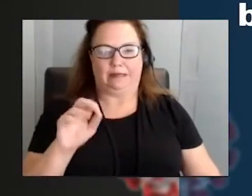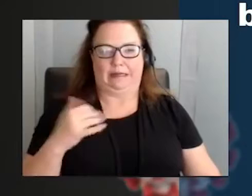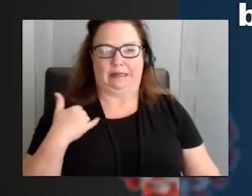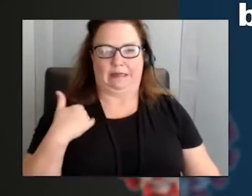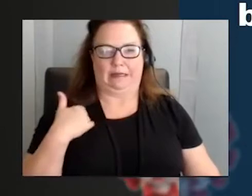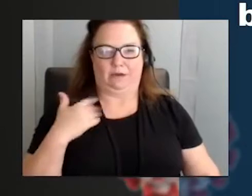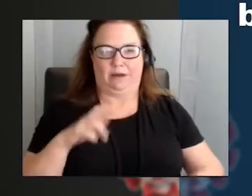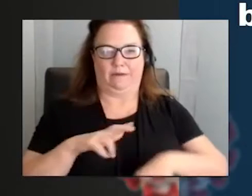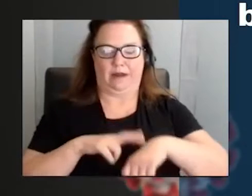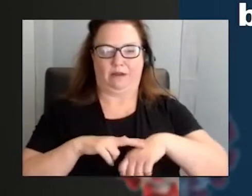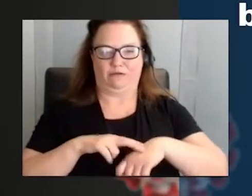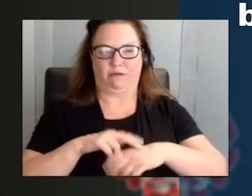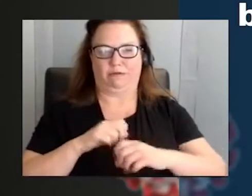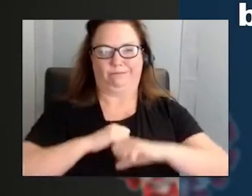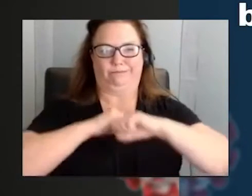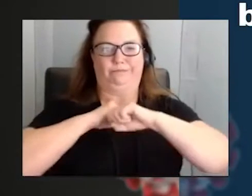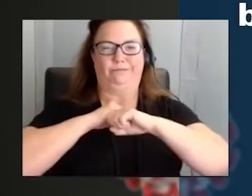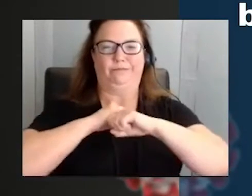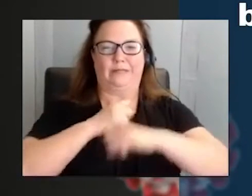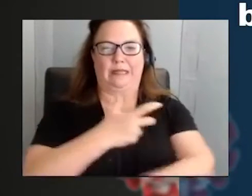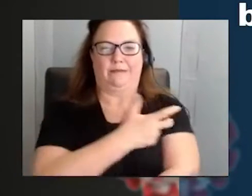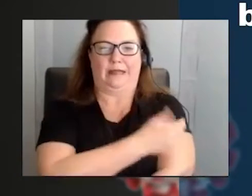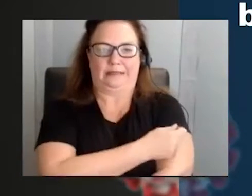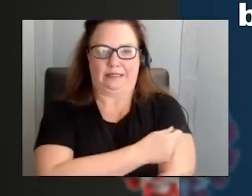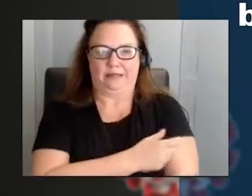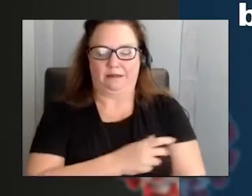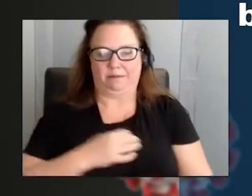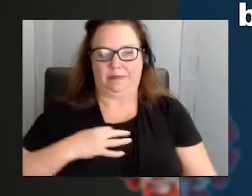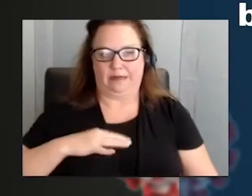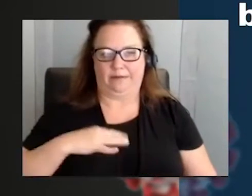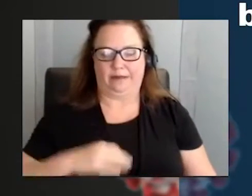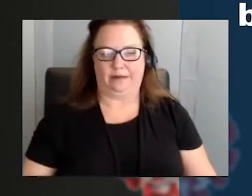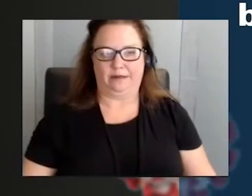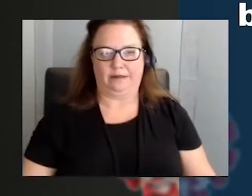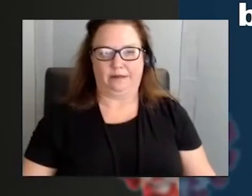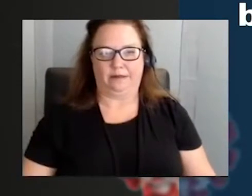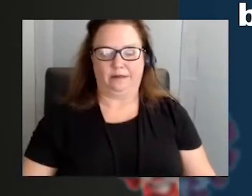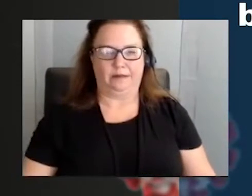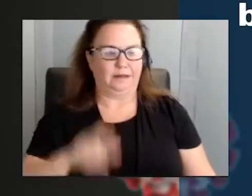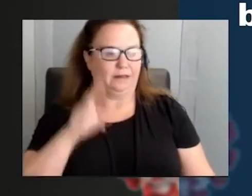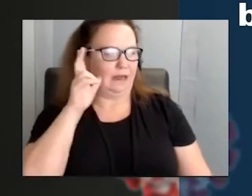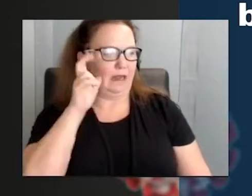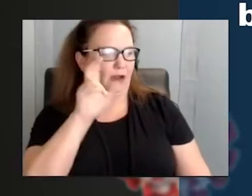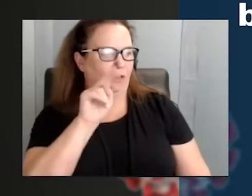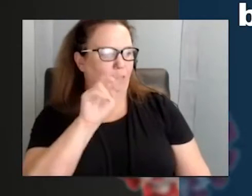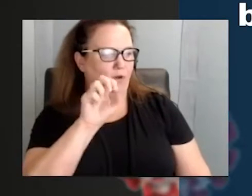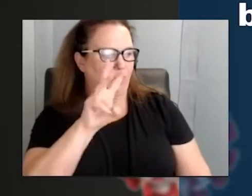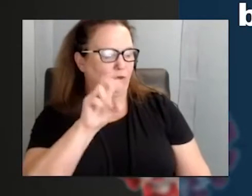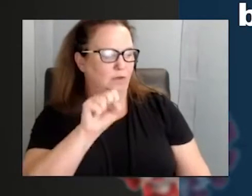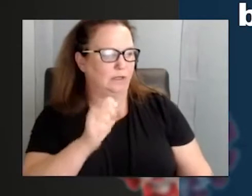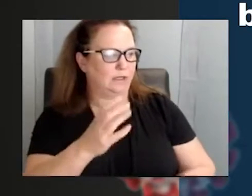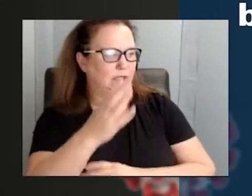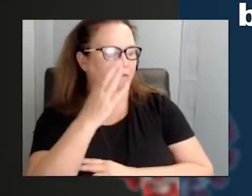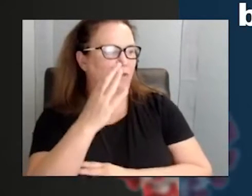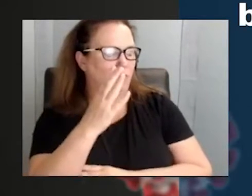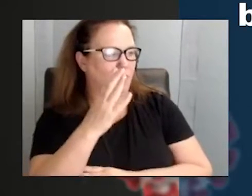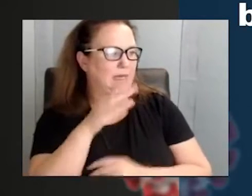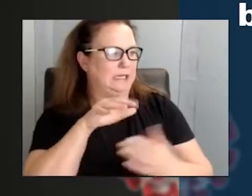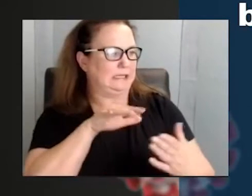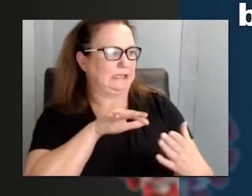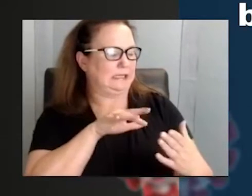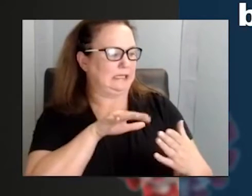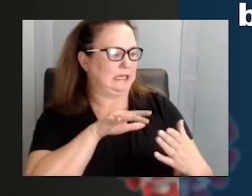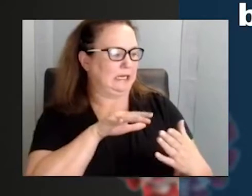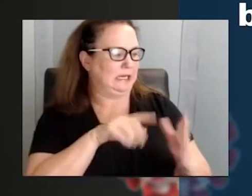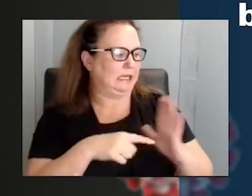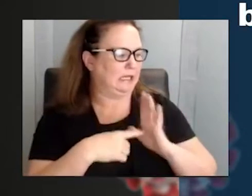immunity? What would the vaccine do, or how would it help benefit me? I also heard on the news this morning on the way in that there's a study that